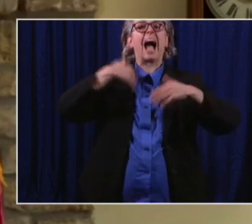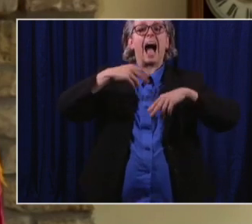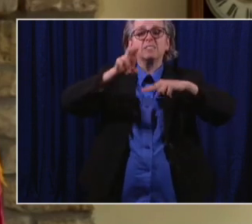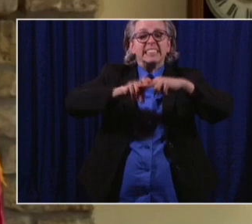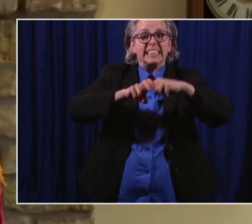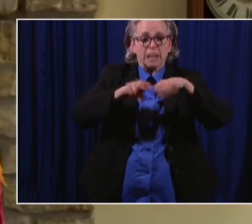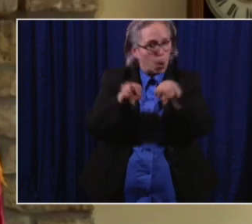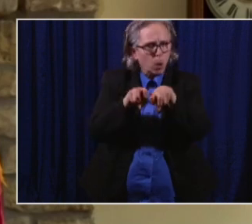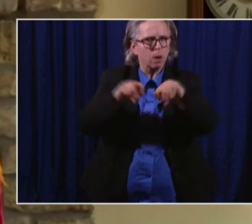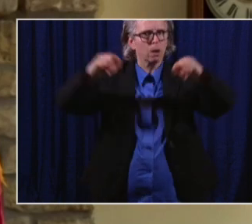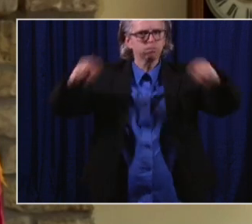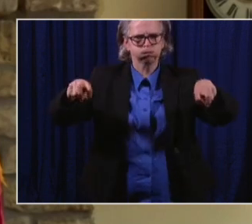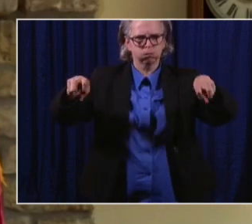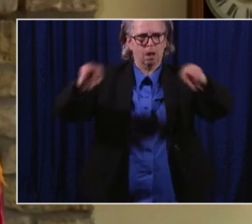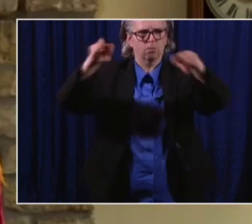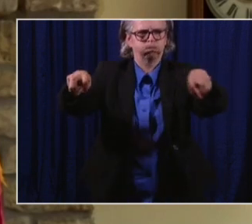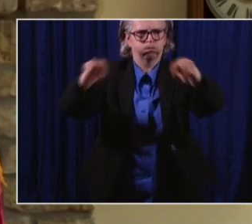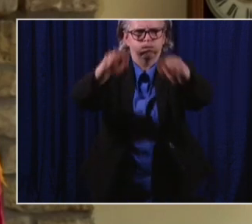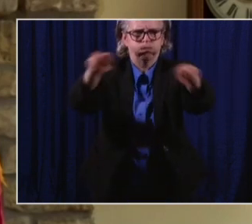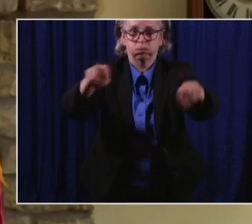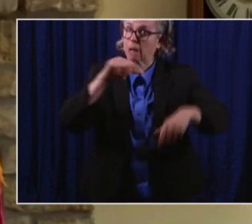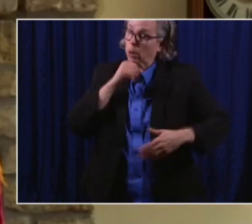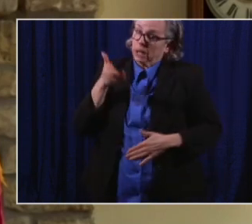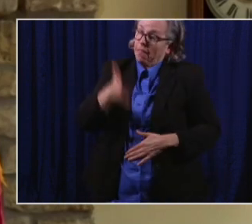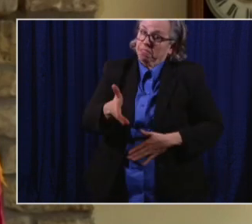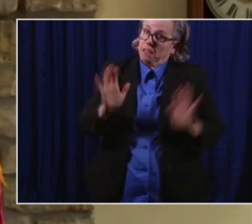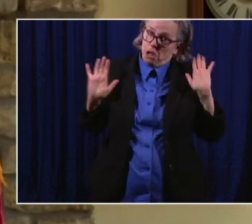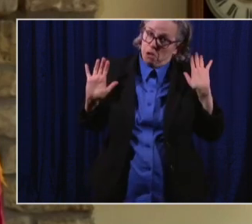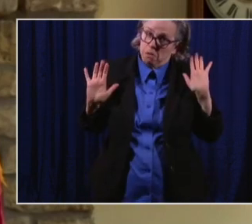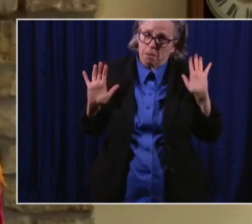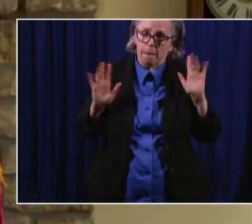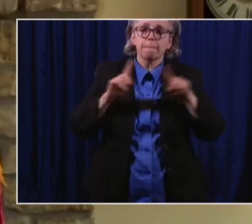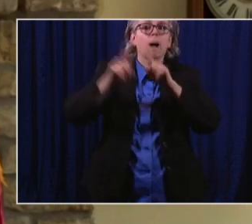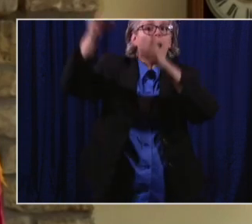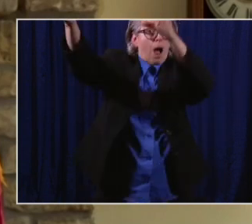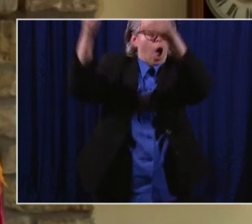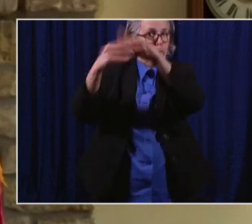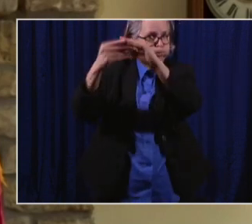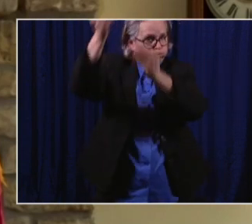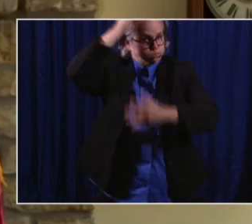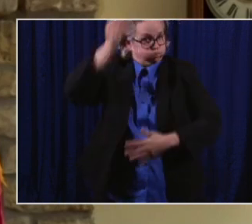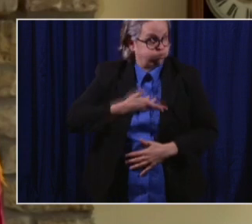only person, that would need necessarily to be contact traced probably